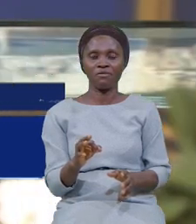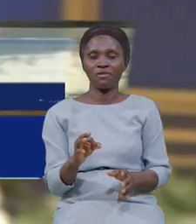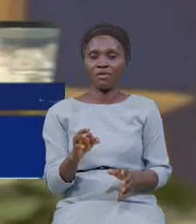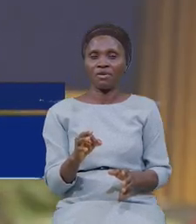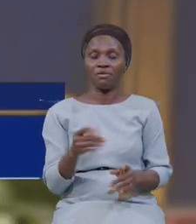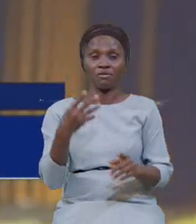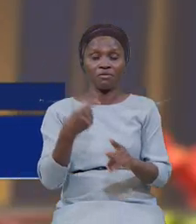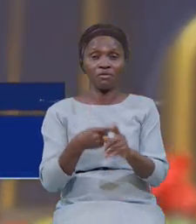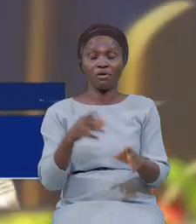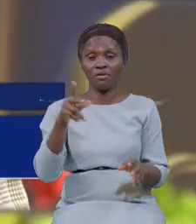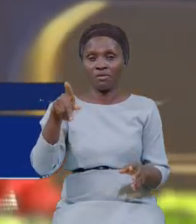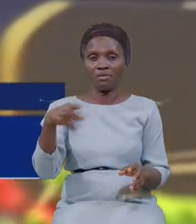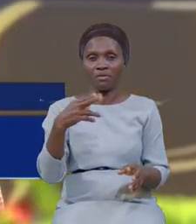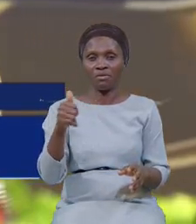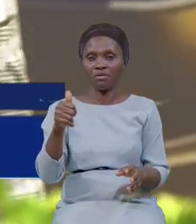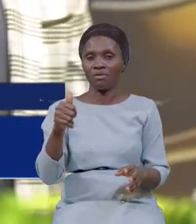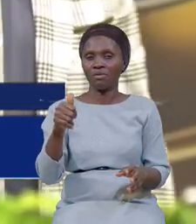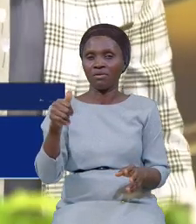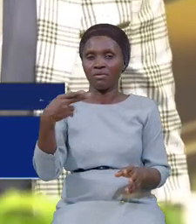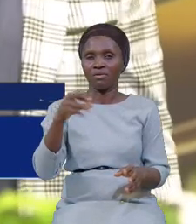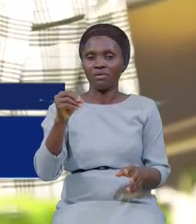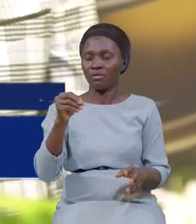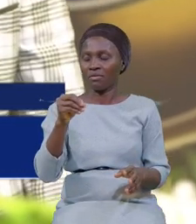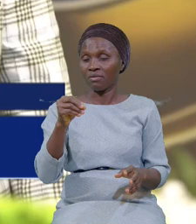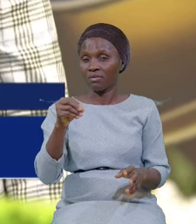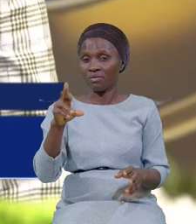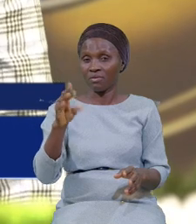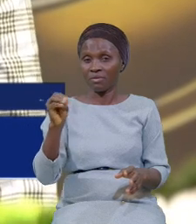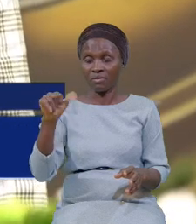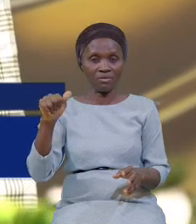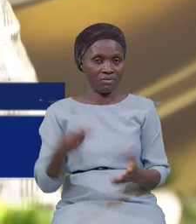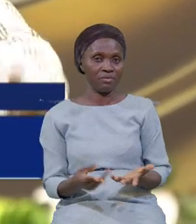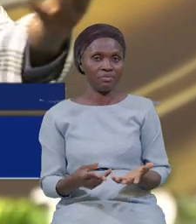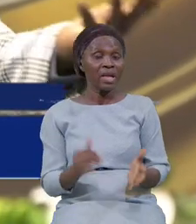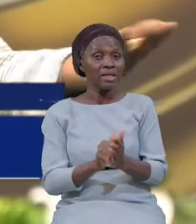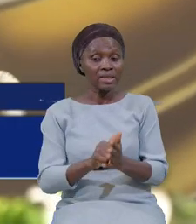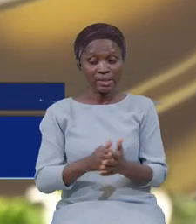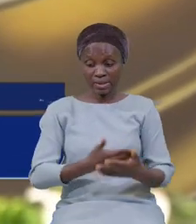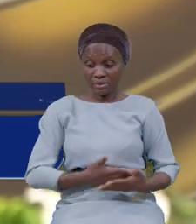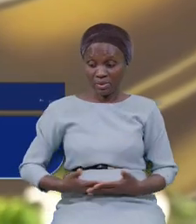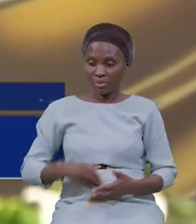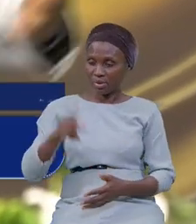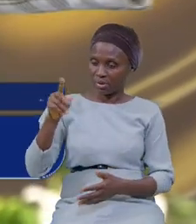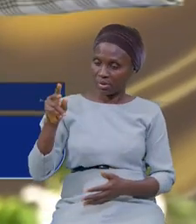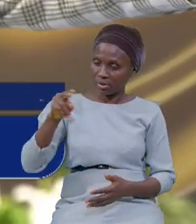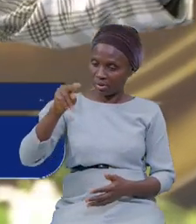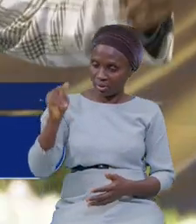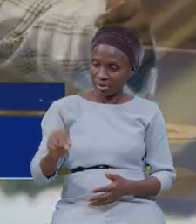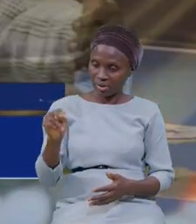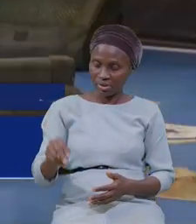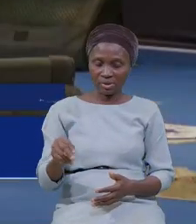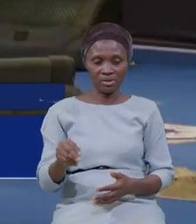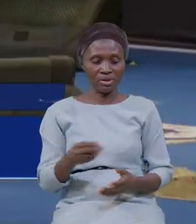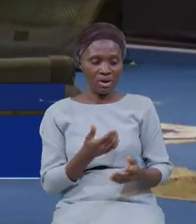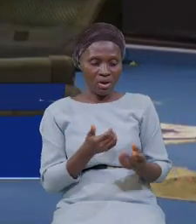Now, that baby needed milk, the mother's milk, or a woman's milk. And the